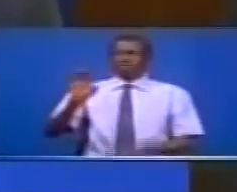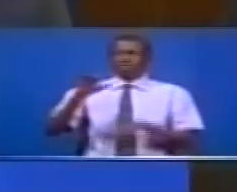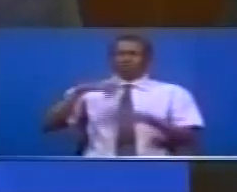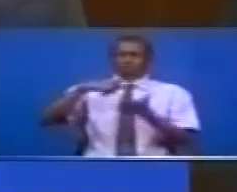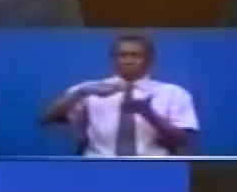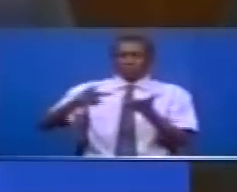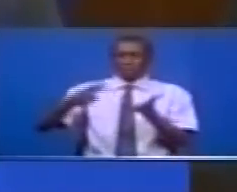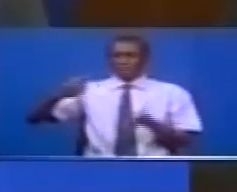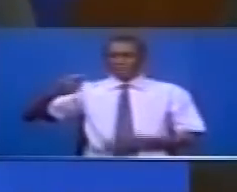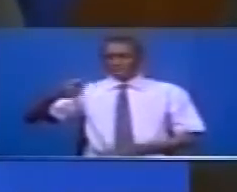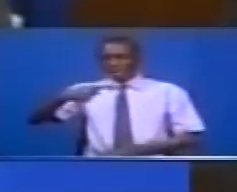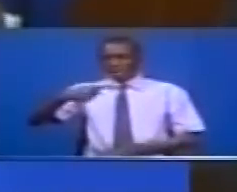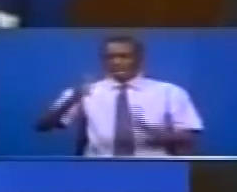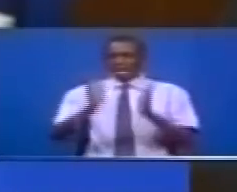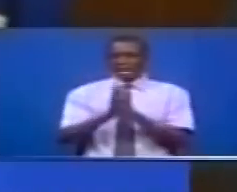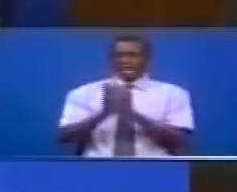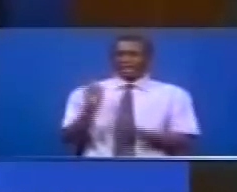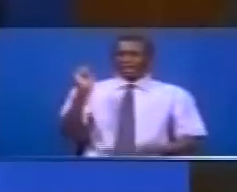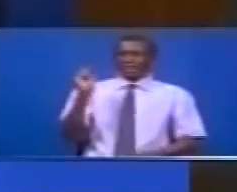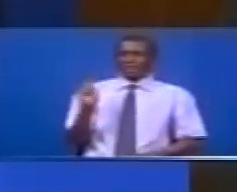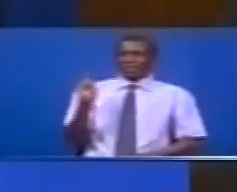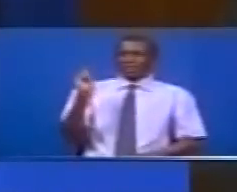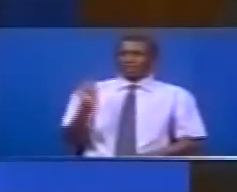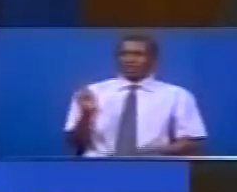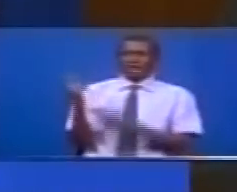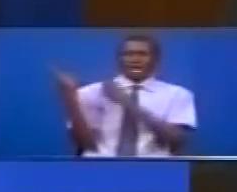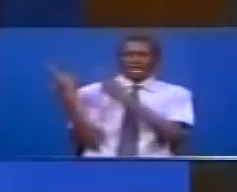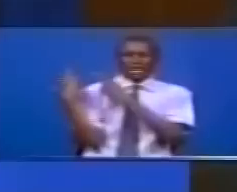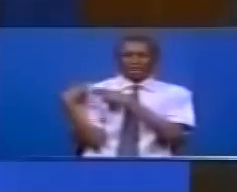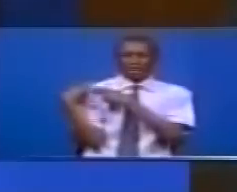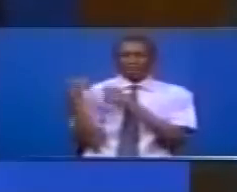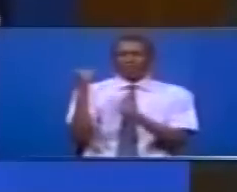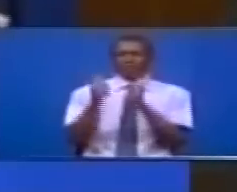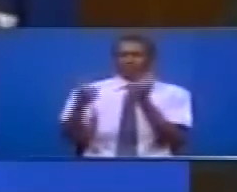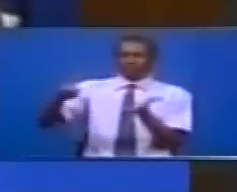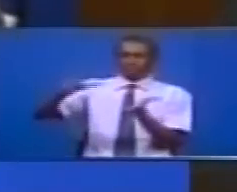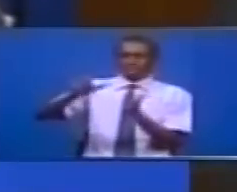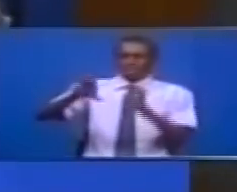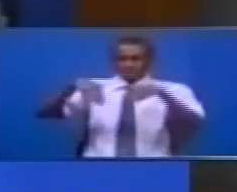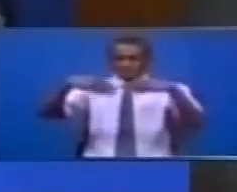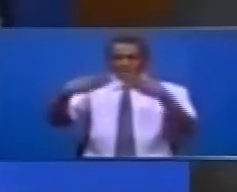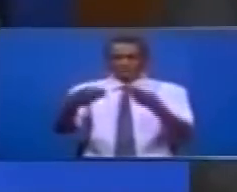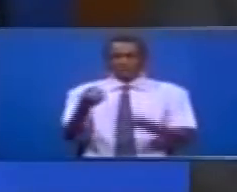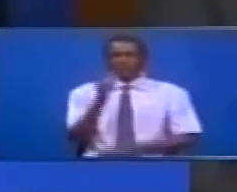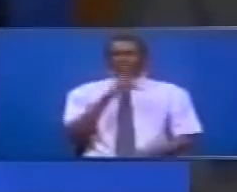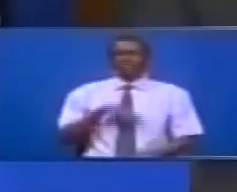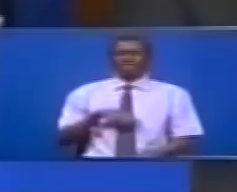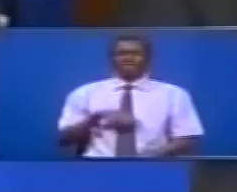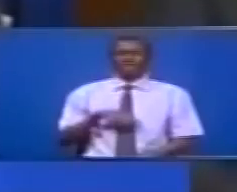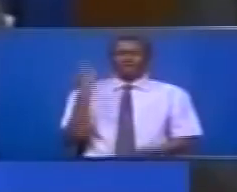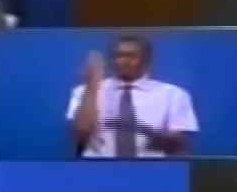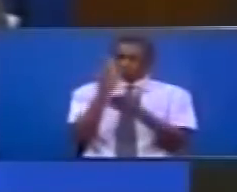salary and pension obligations of the award. The fact of the